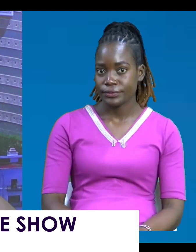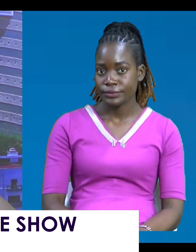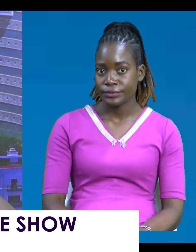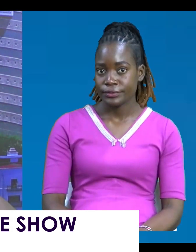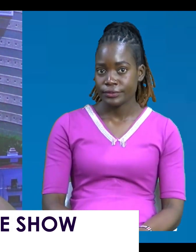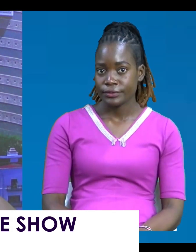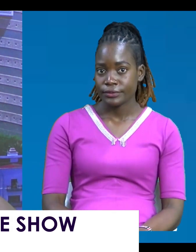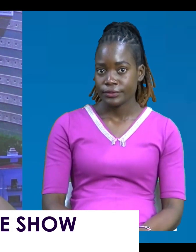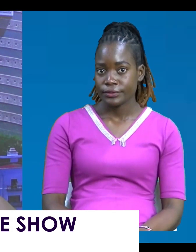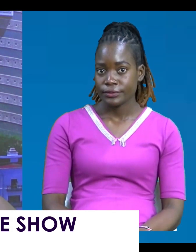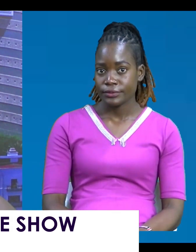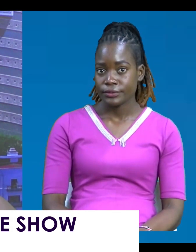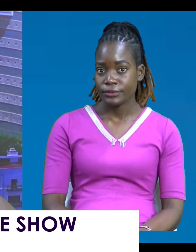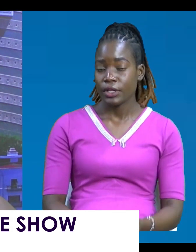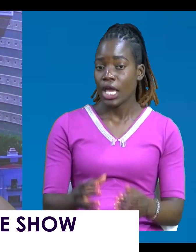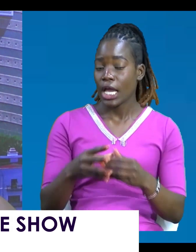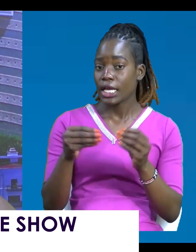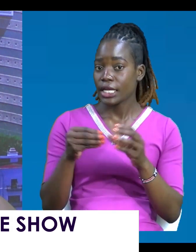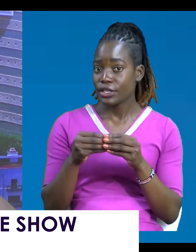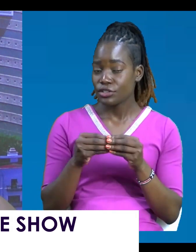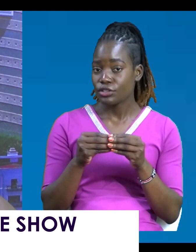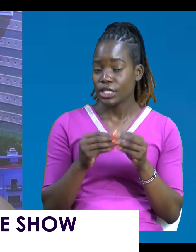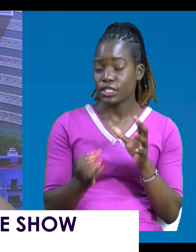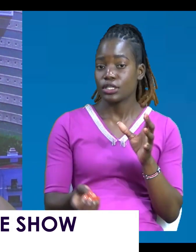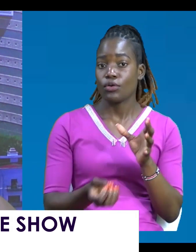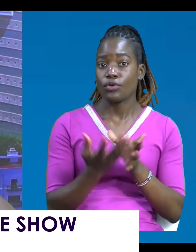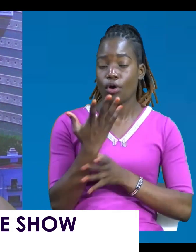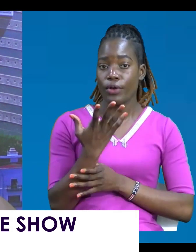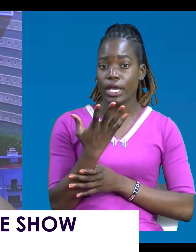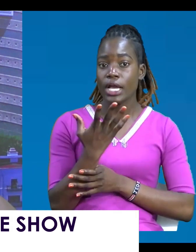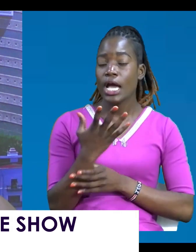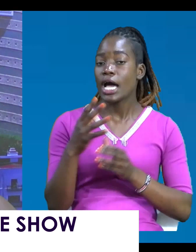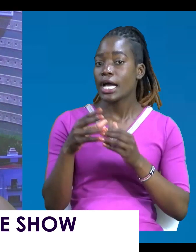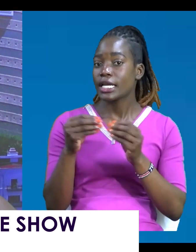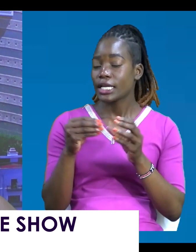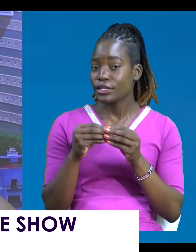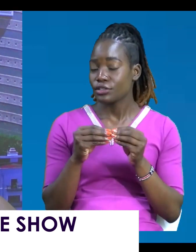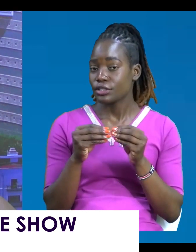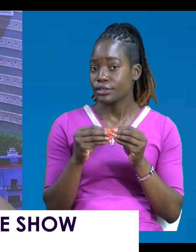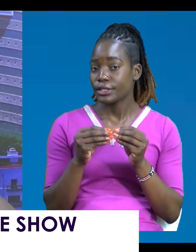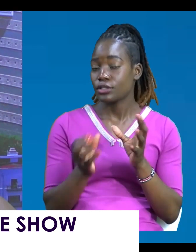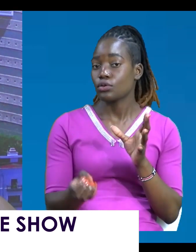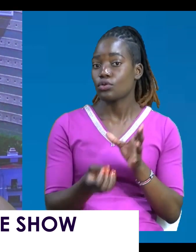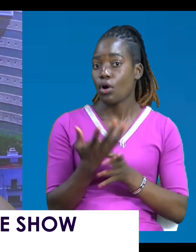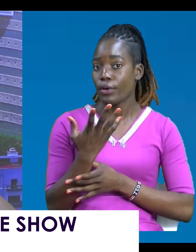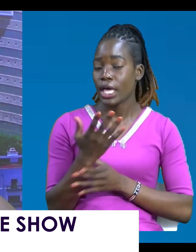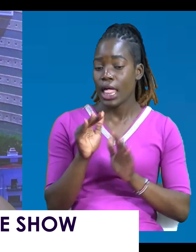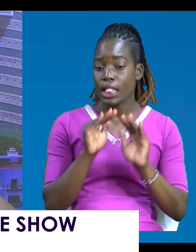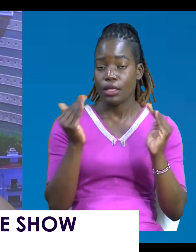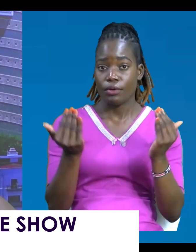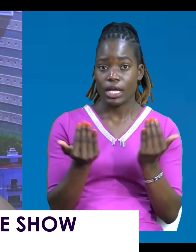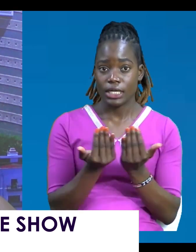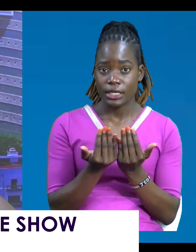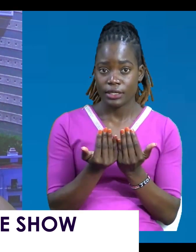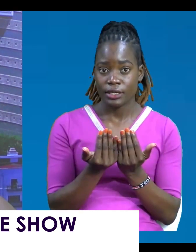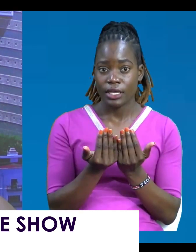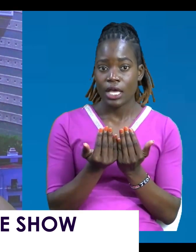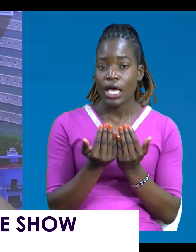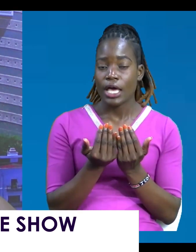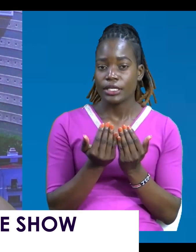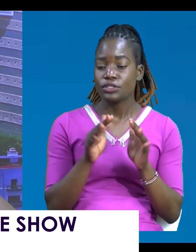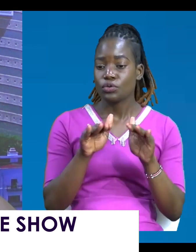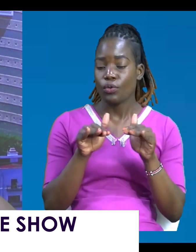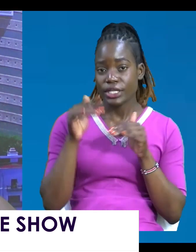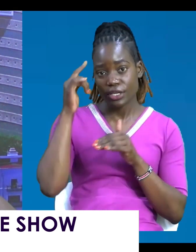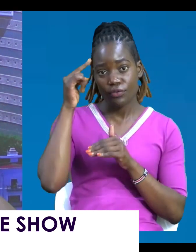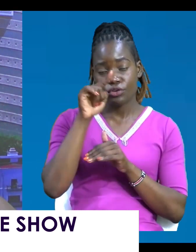You know, creation is growing. Creation is groaning. The world is yearning for you